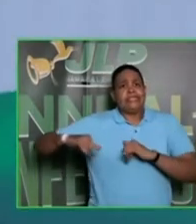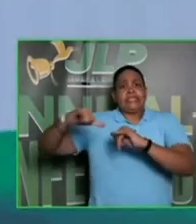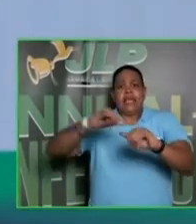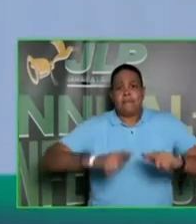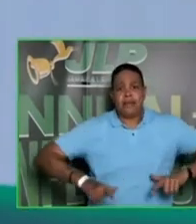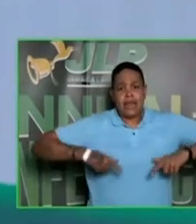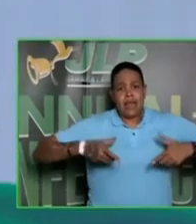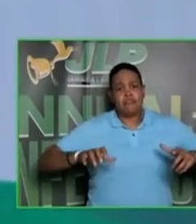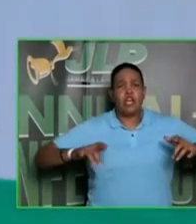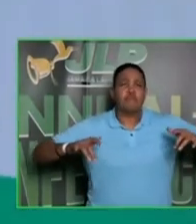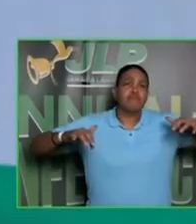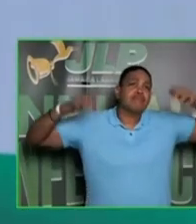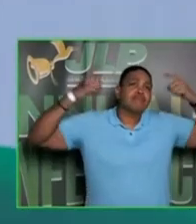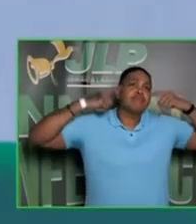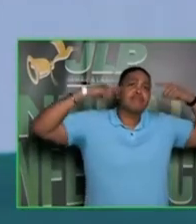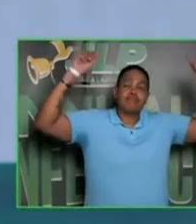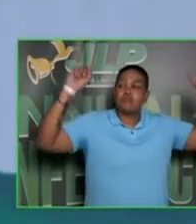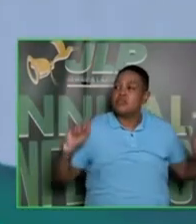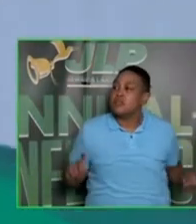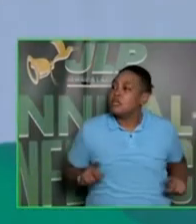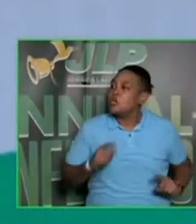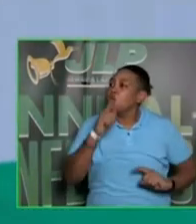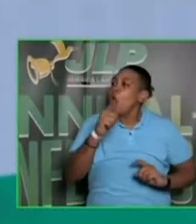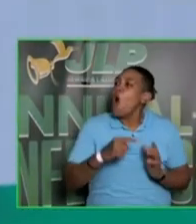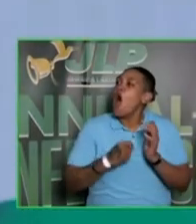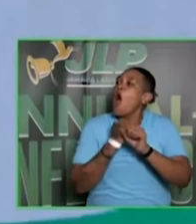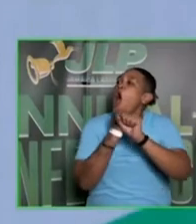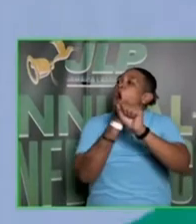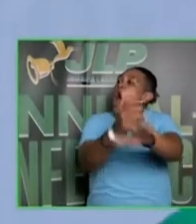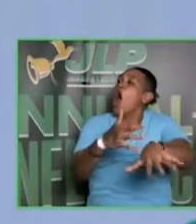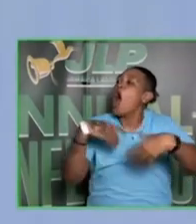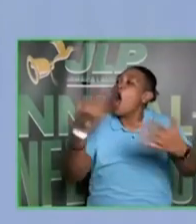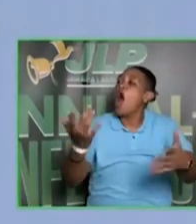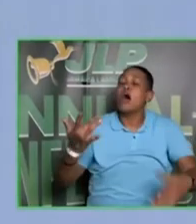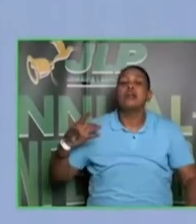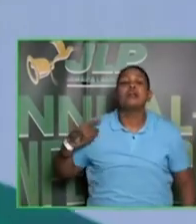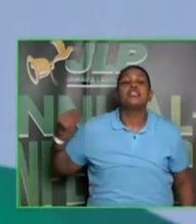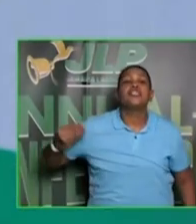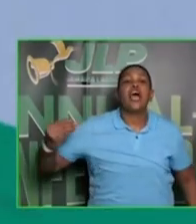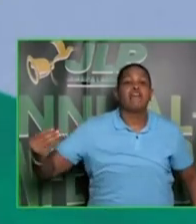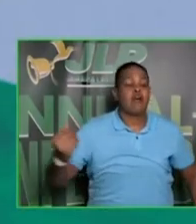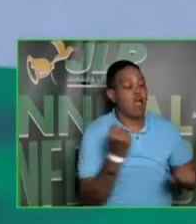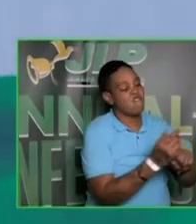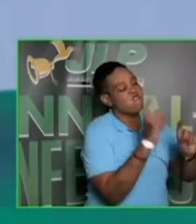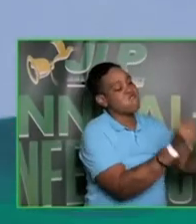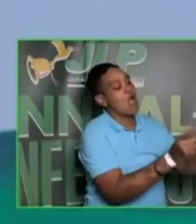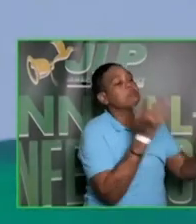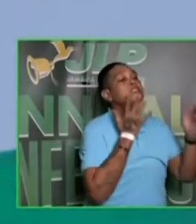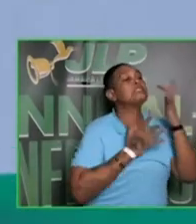going to school. In other words, we are perpetuating generational poverty.